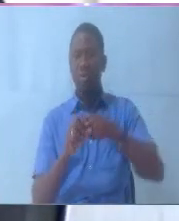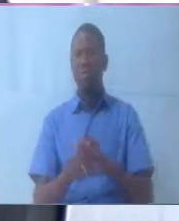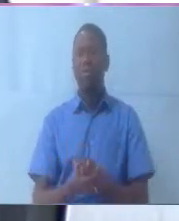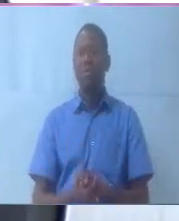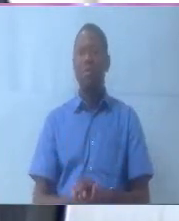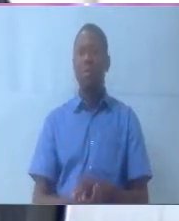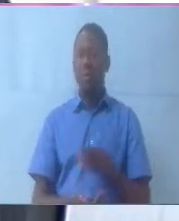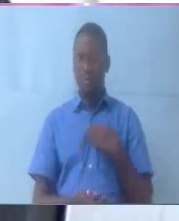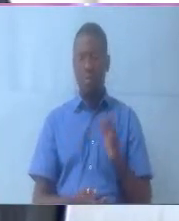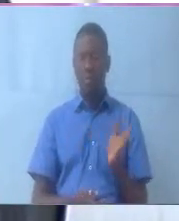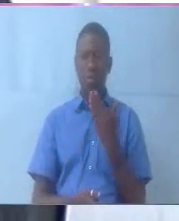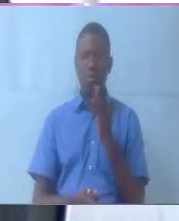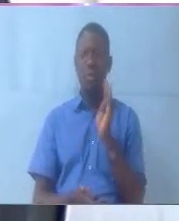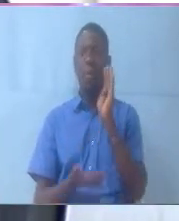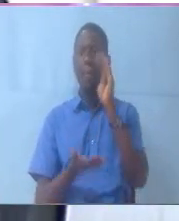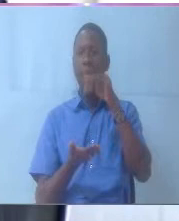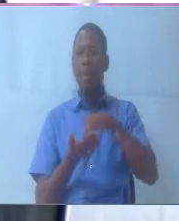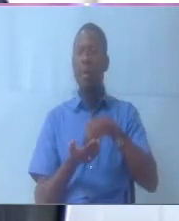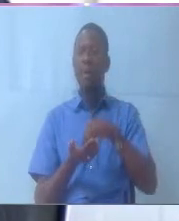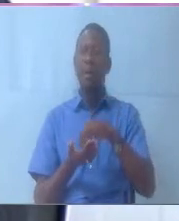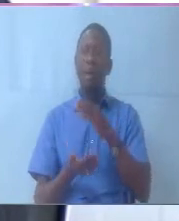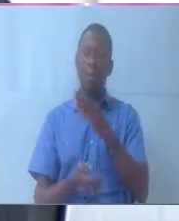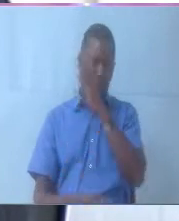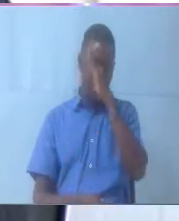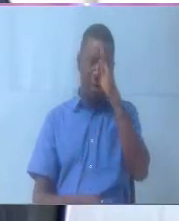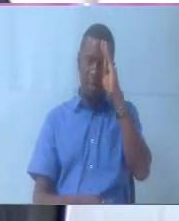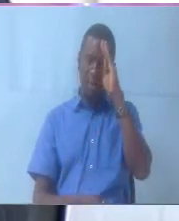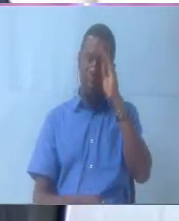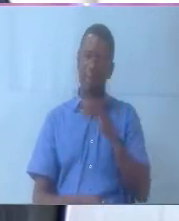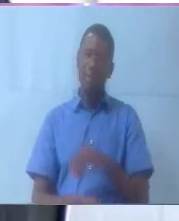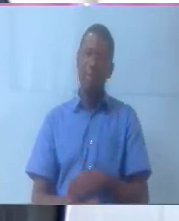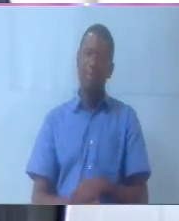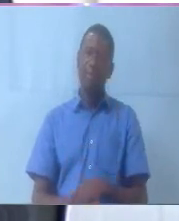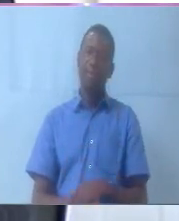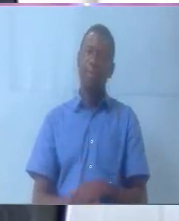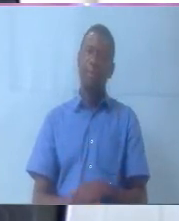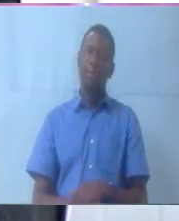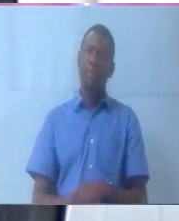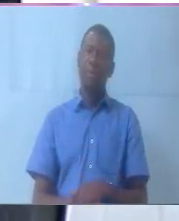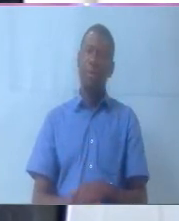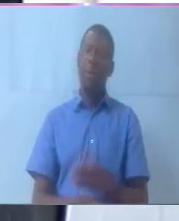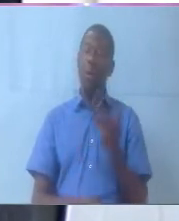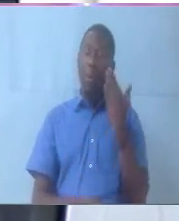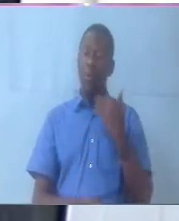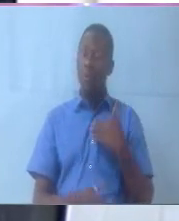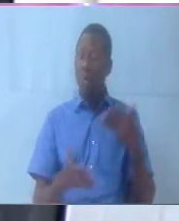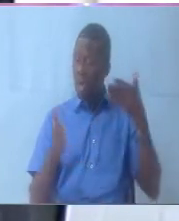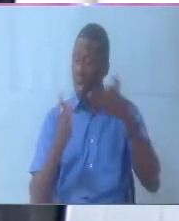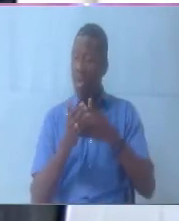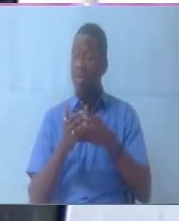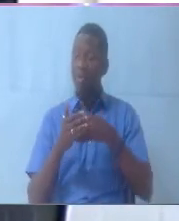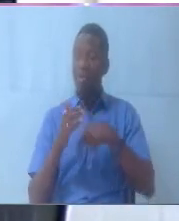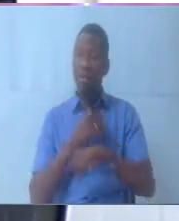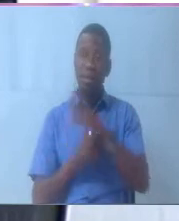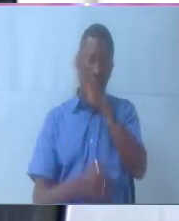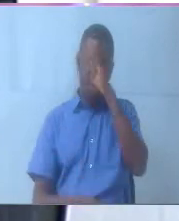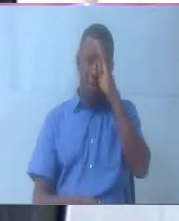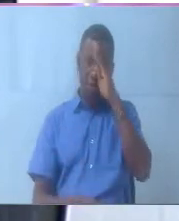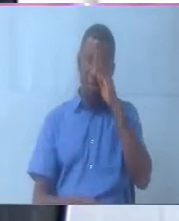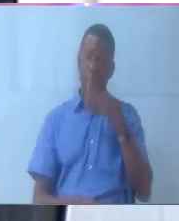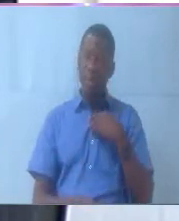Brikama. When we went to Brikama, they said now we have to go in camera.